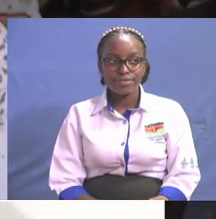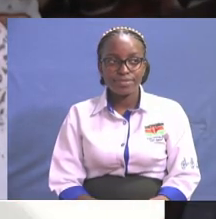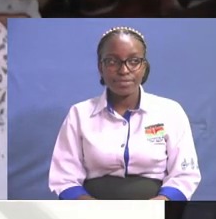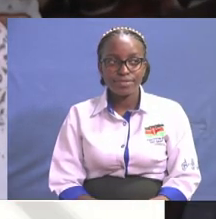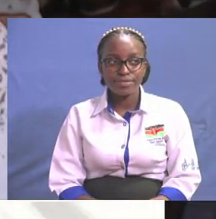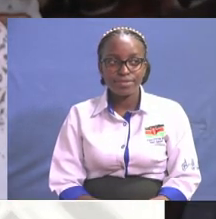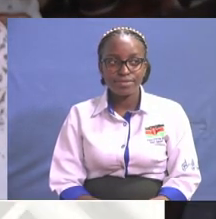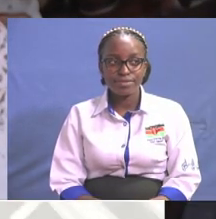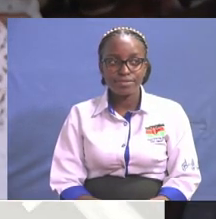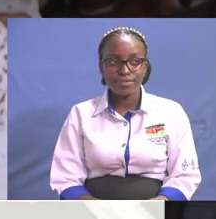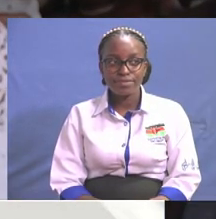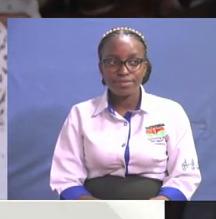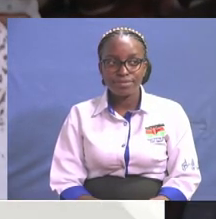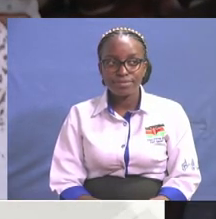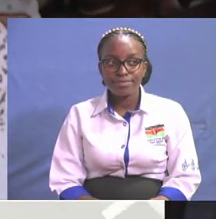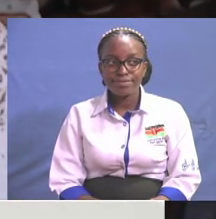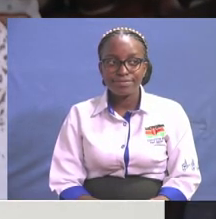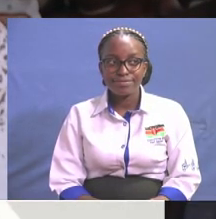our eminent judges